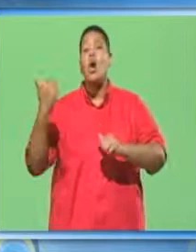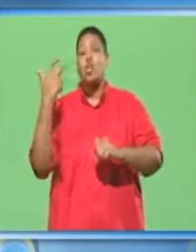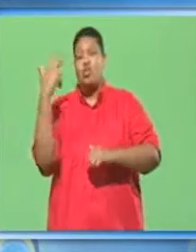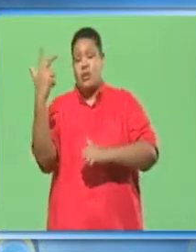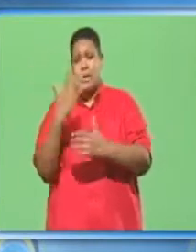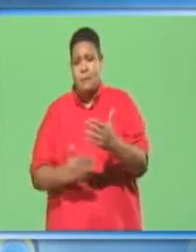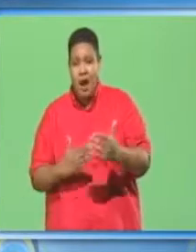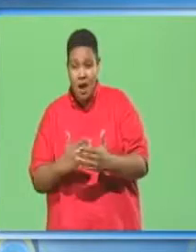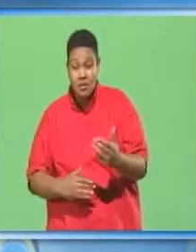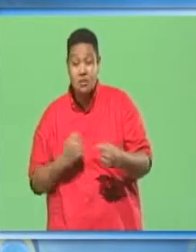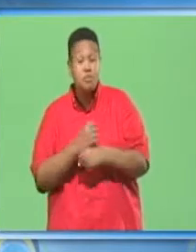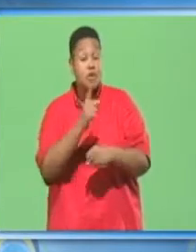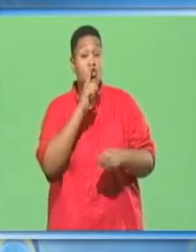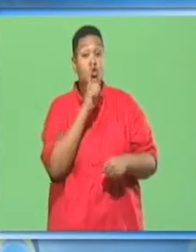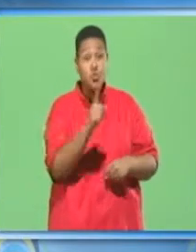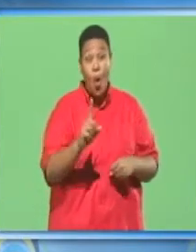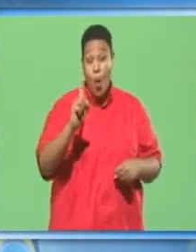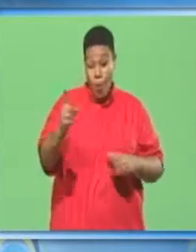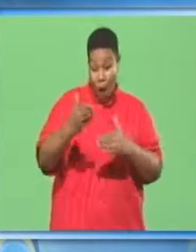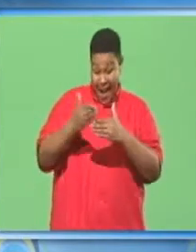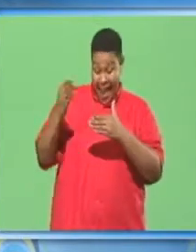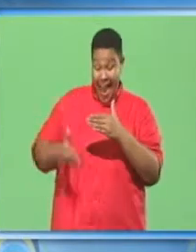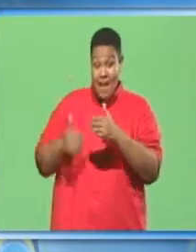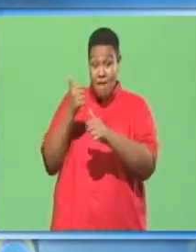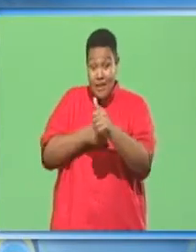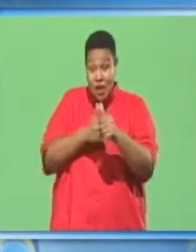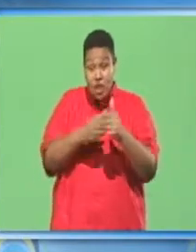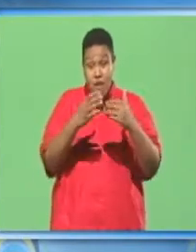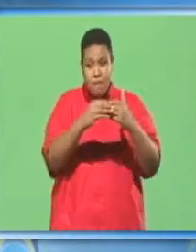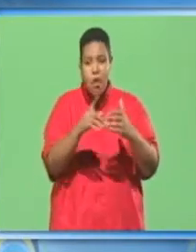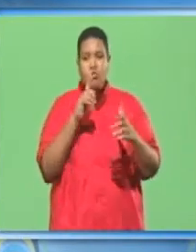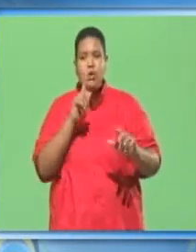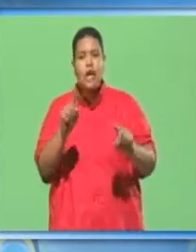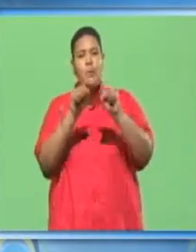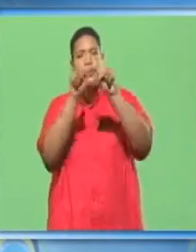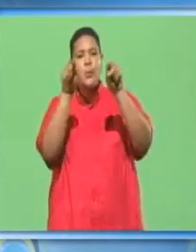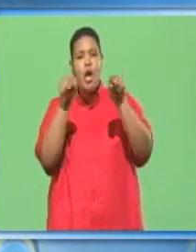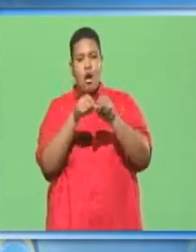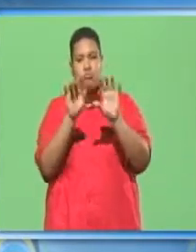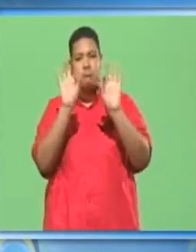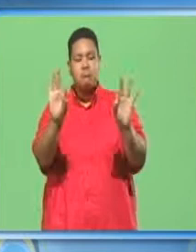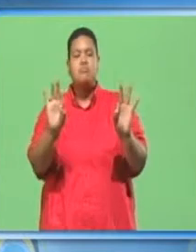pieces. Ensure that one end of each of the board is square.